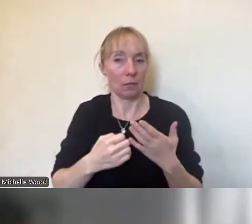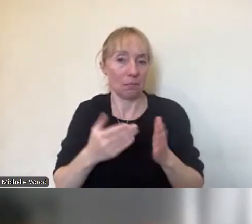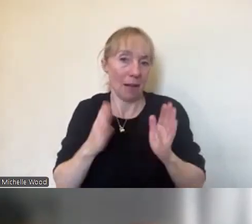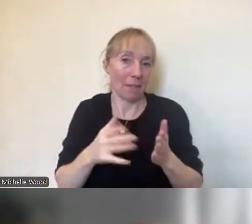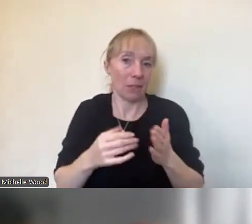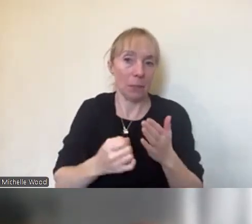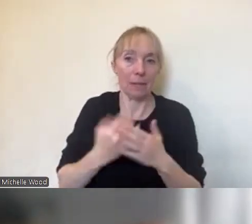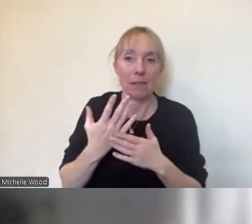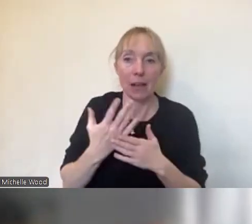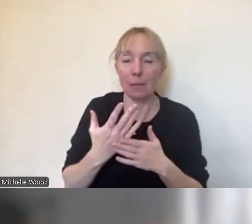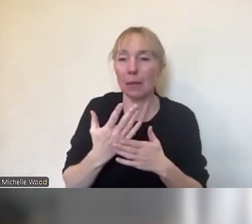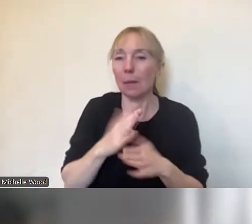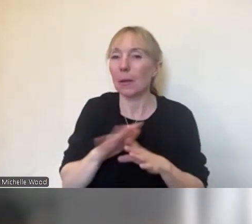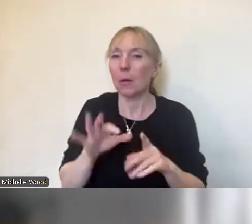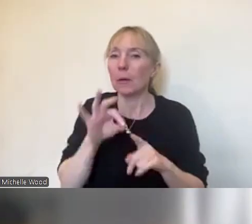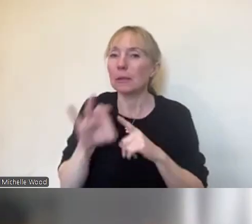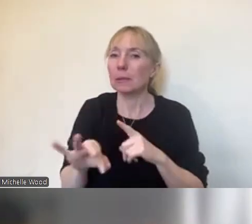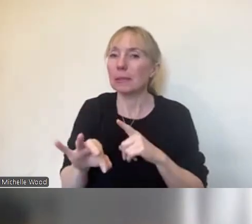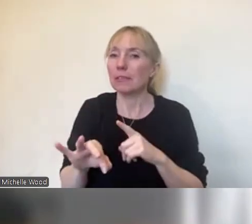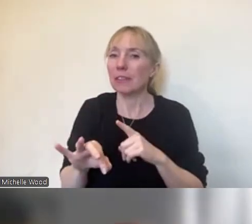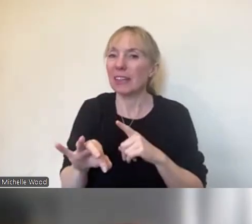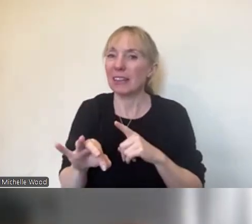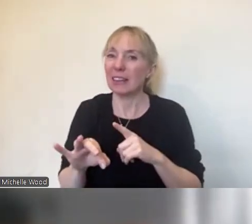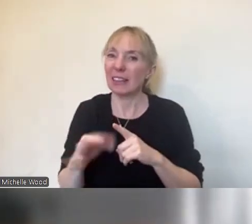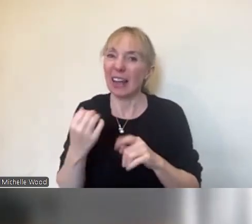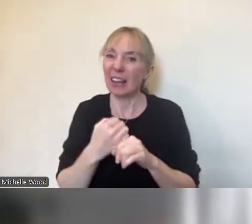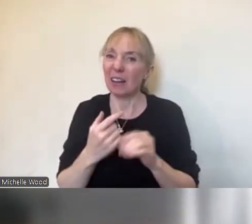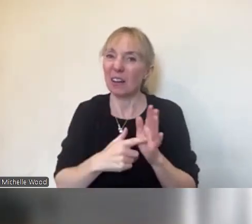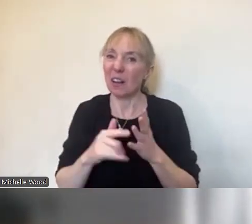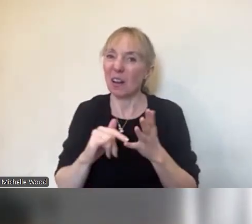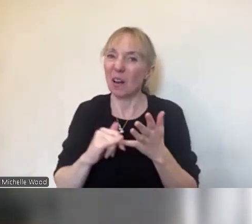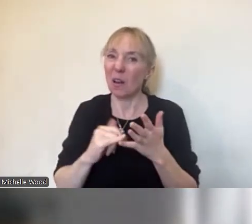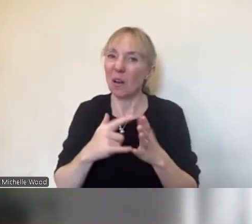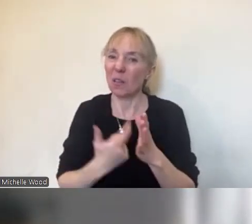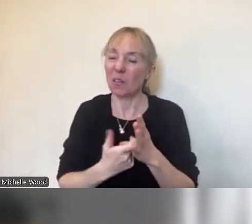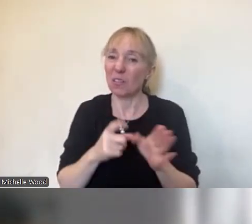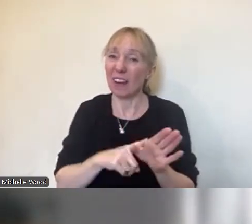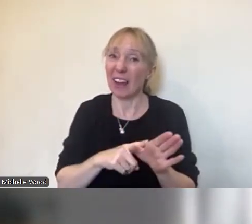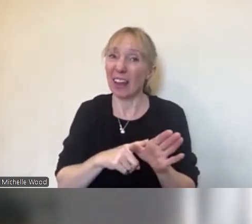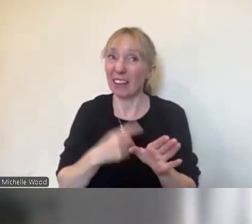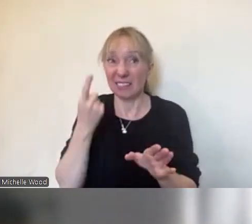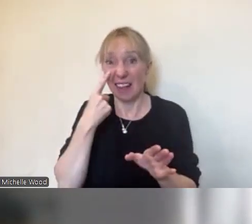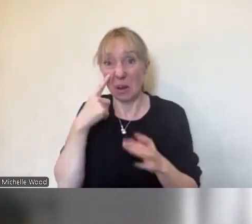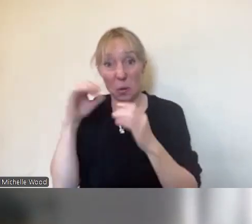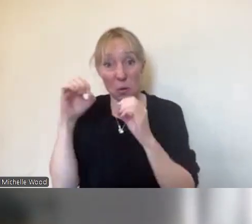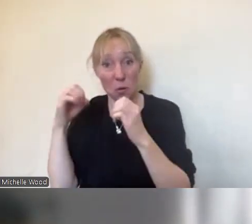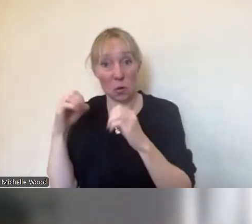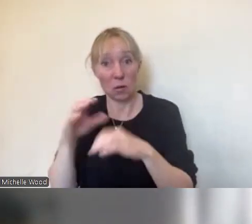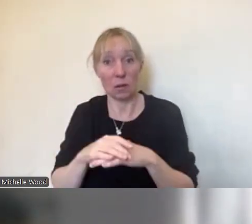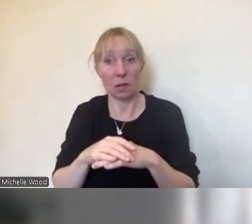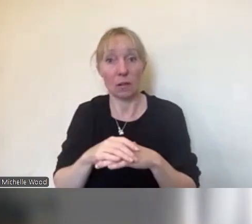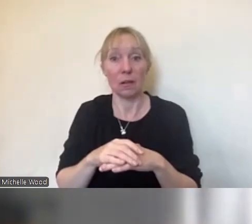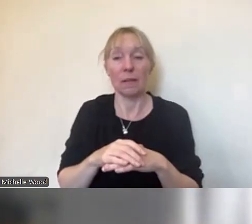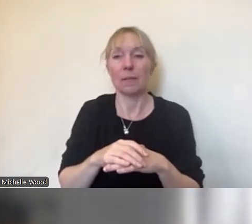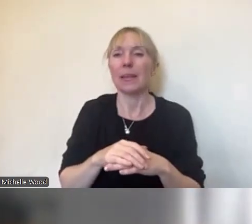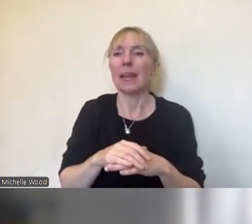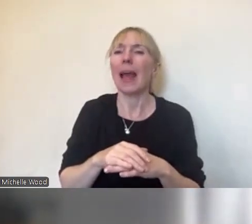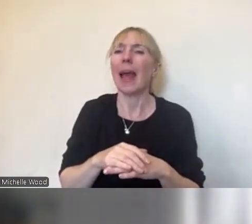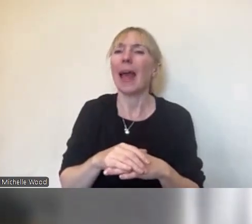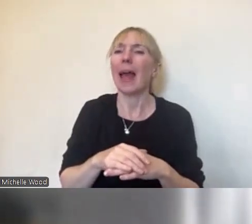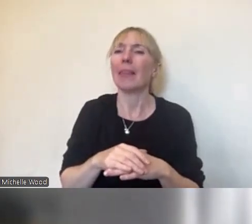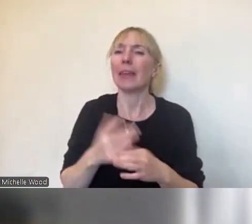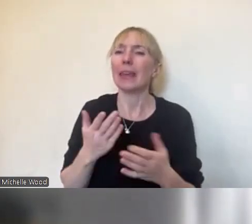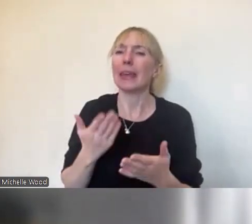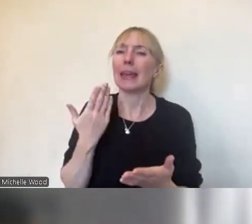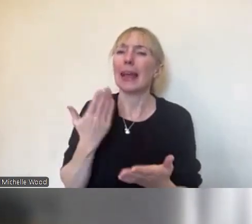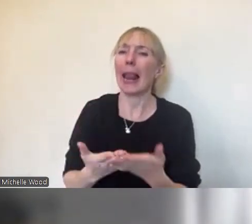a specific glossary. I have to say, Google was my friend. Yeah, the like reclaiming of words and things like that I find interesting.